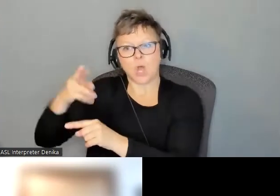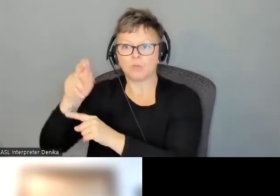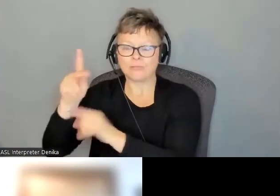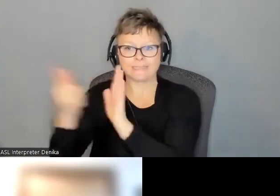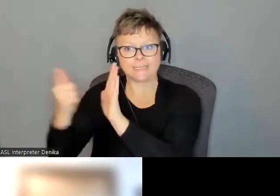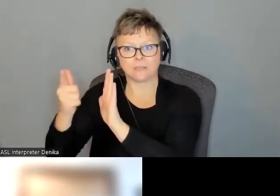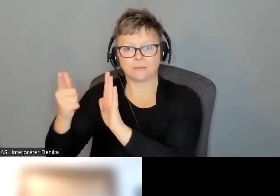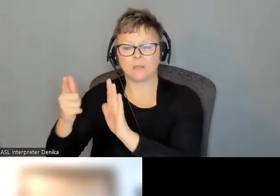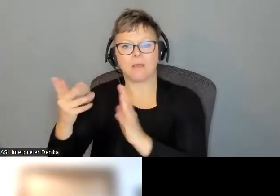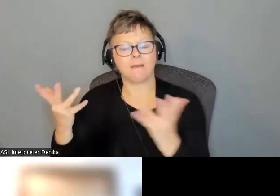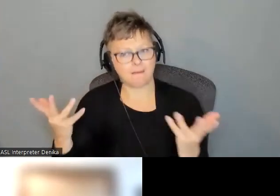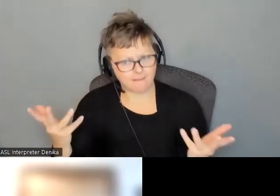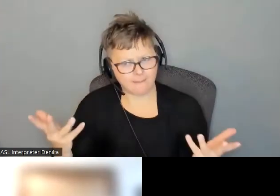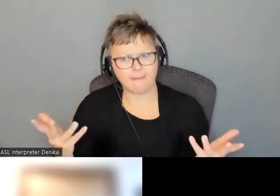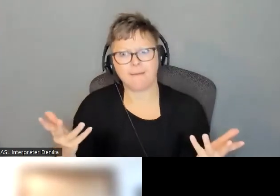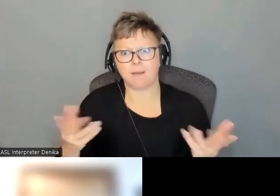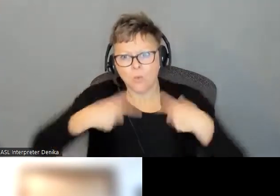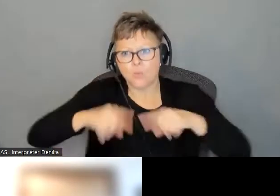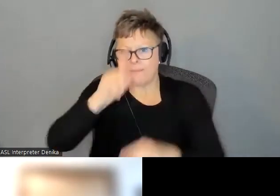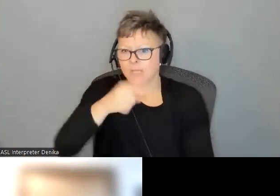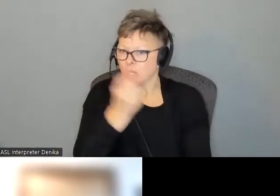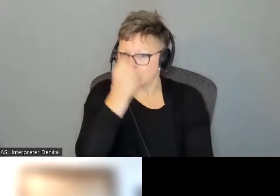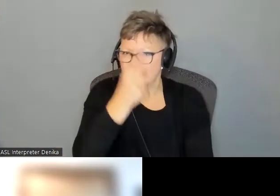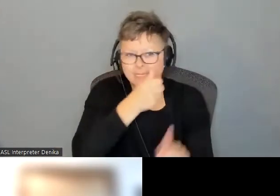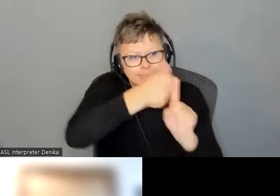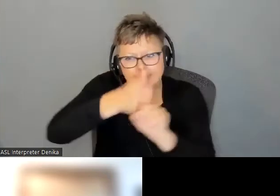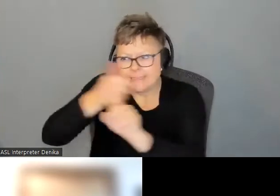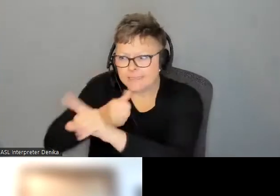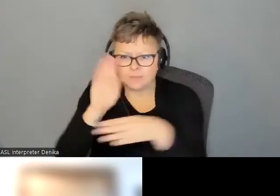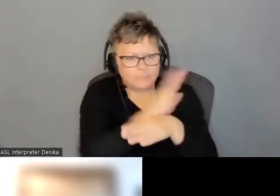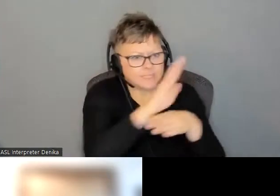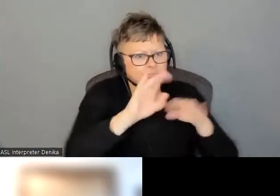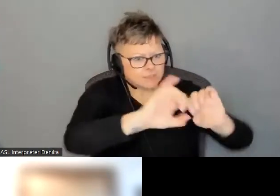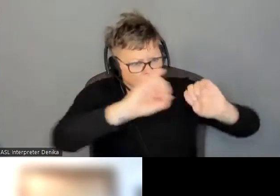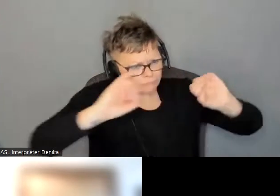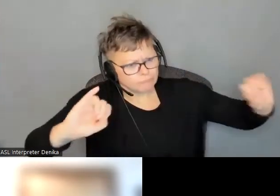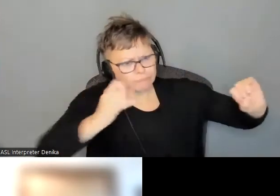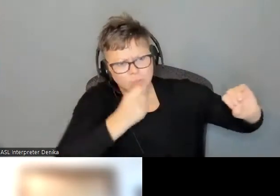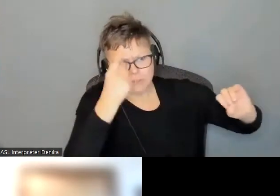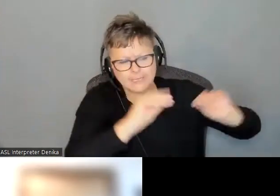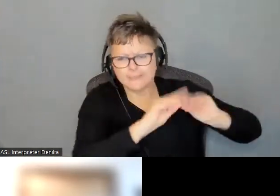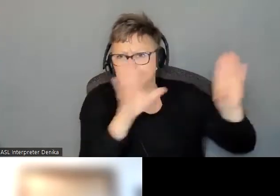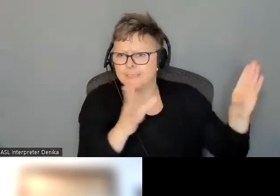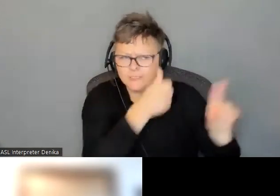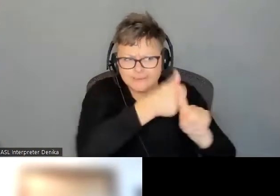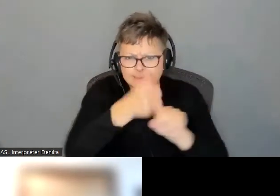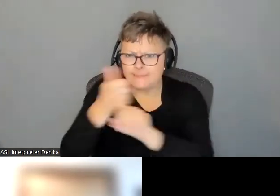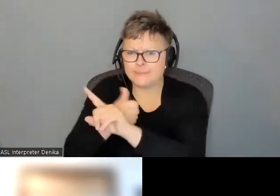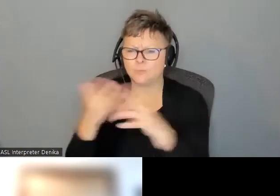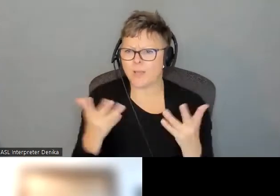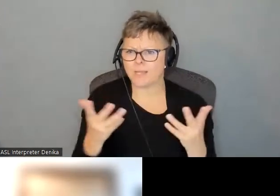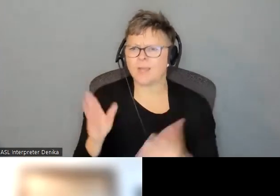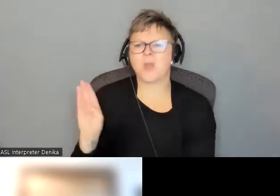our employers, understanding the businesses. And Brian, I want to turn to you on this one, Brian, if I can. How do